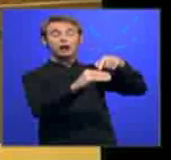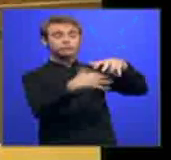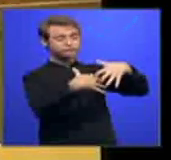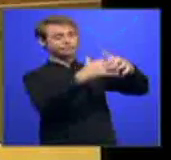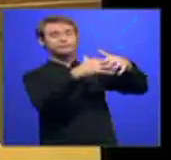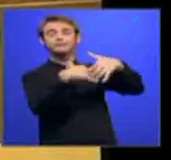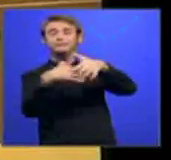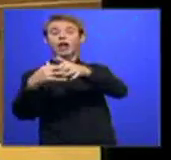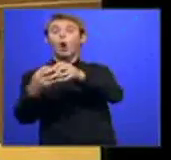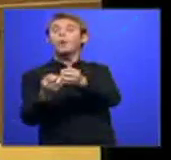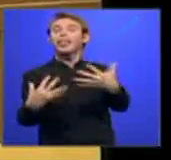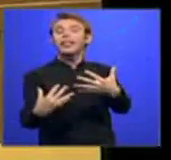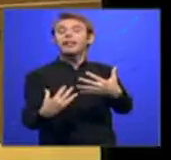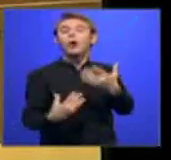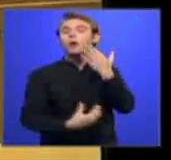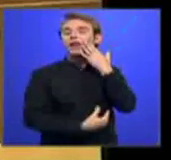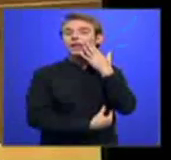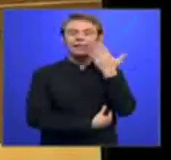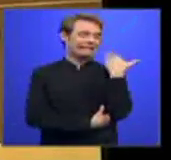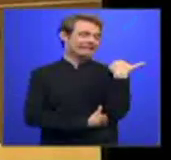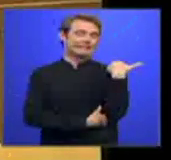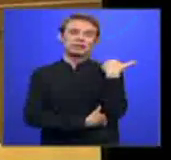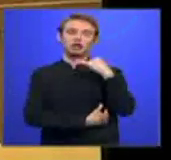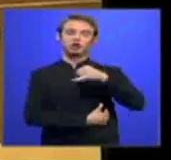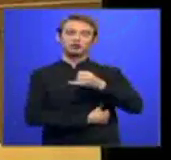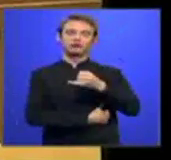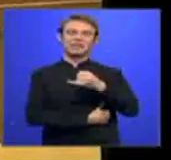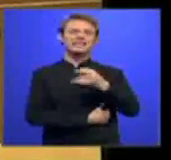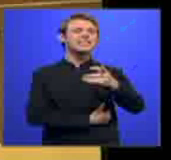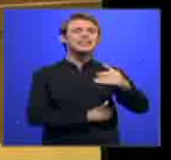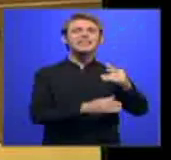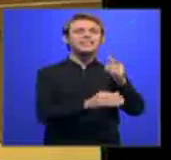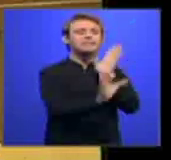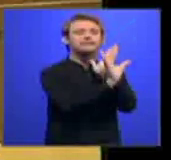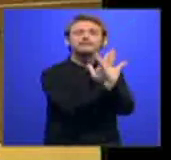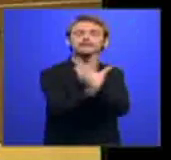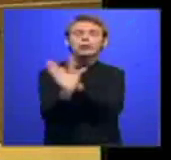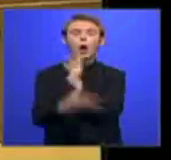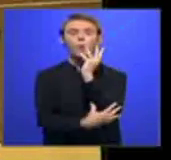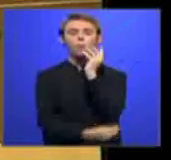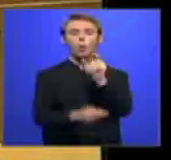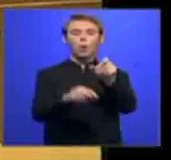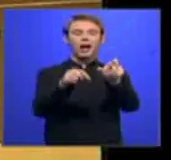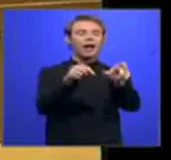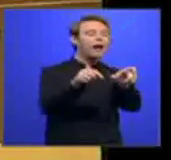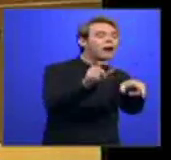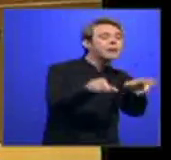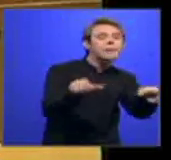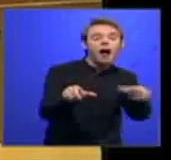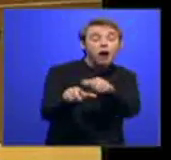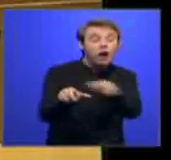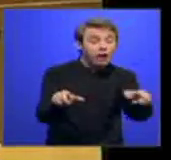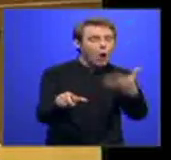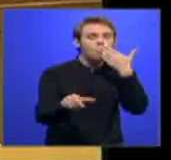which were given to poor households, many of whom had never had running hot water